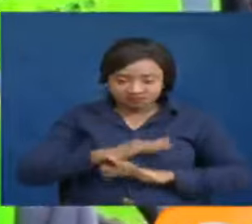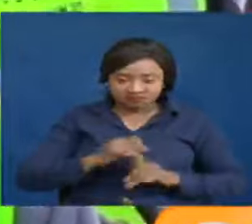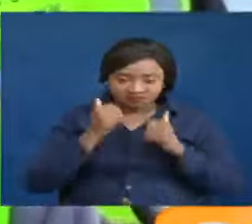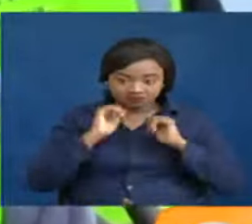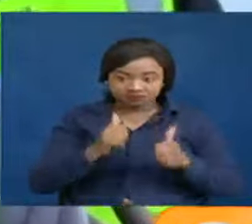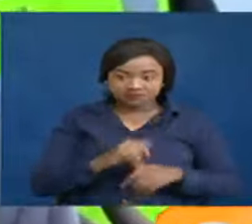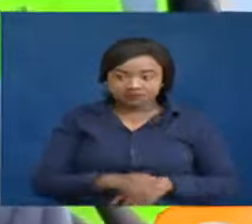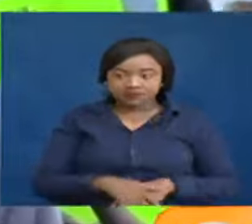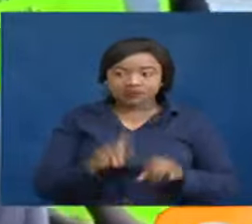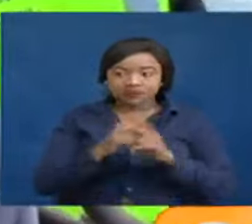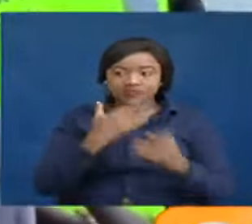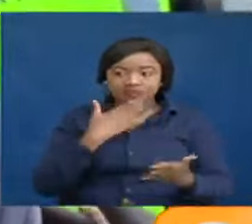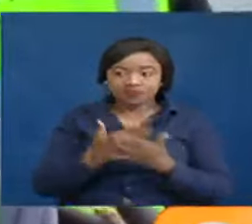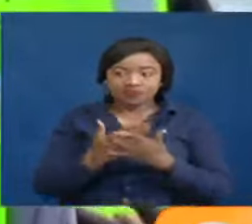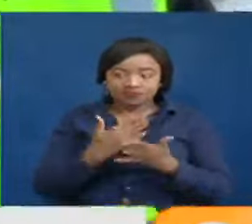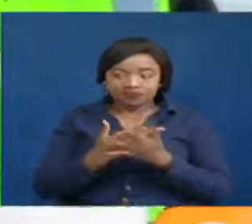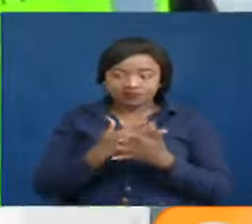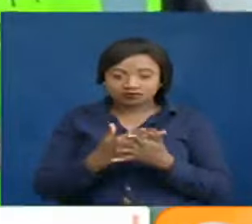Safaricom,